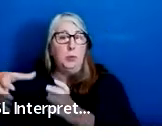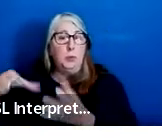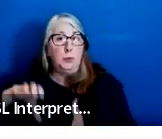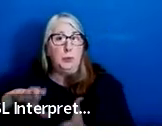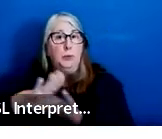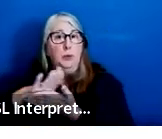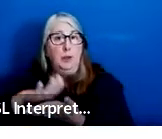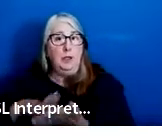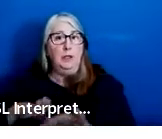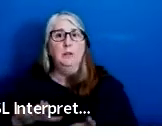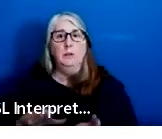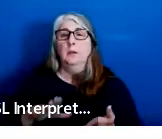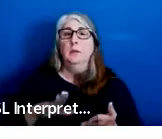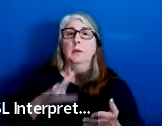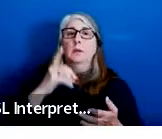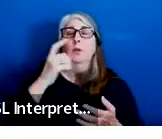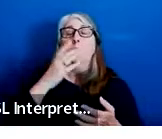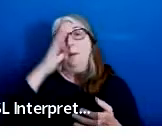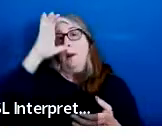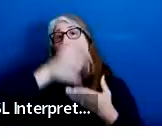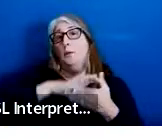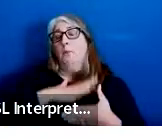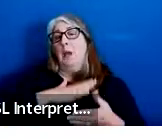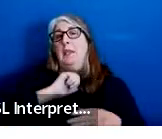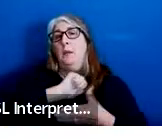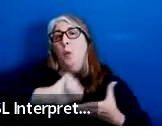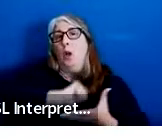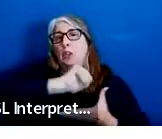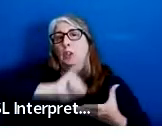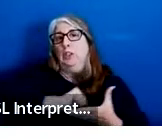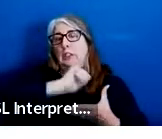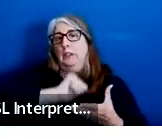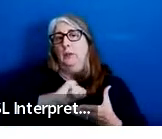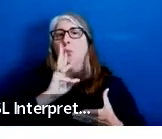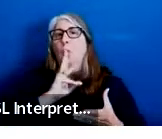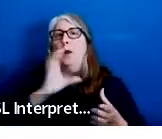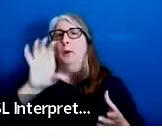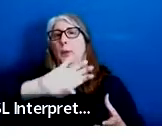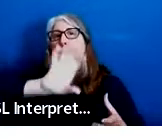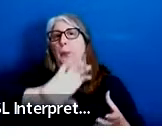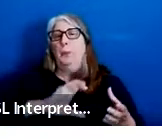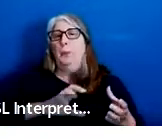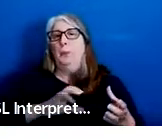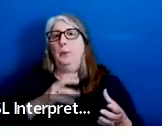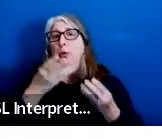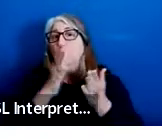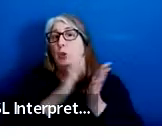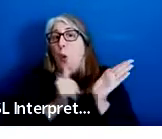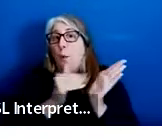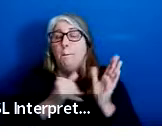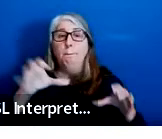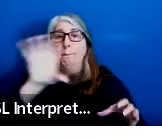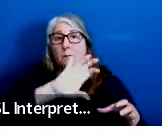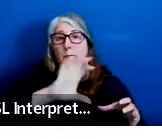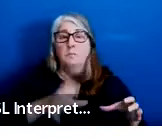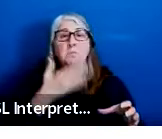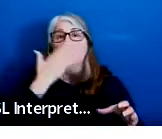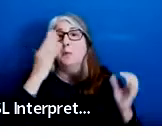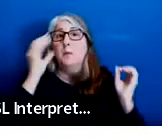that, so my husband washes it by hand. He just rinses it out with a little bit of dish soap and it doesn't have a